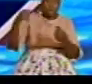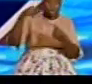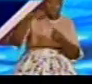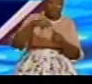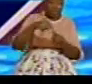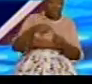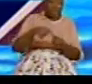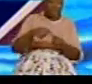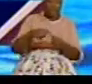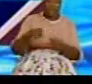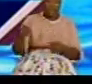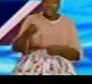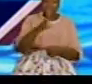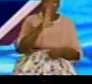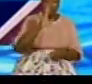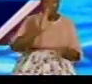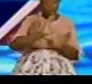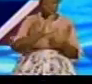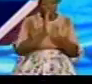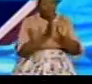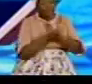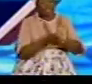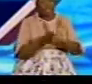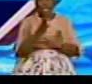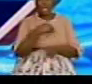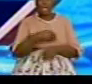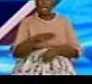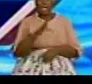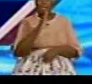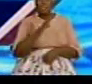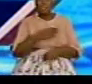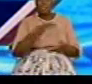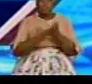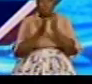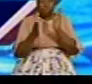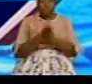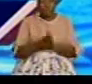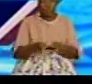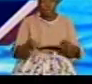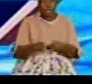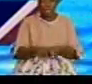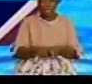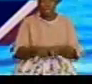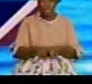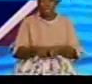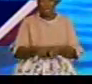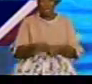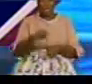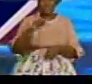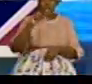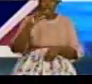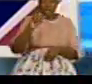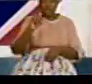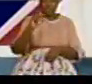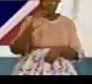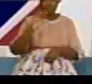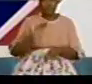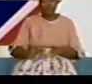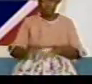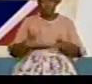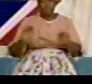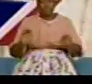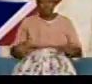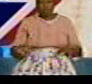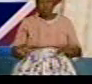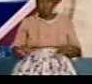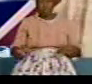except ye be converted and become as little children. He was